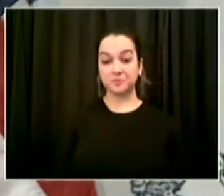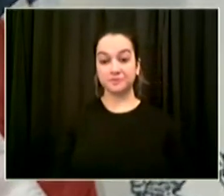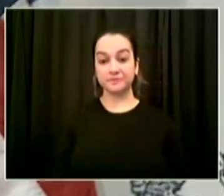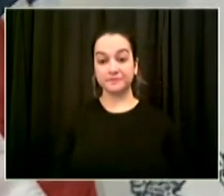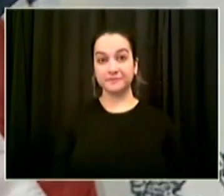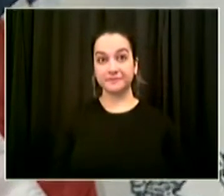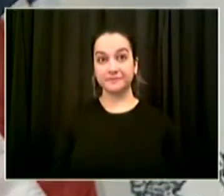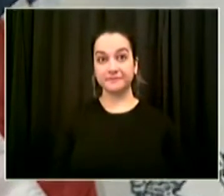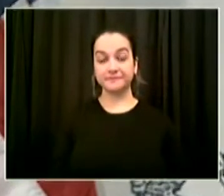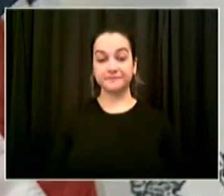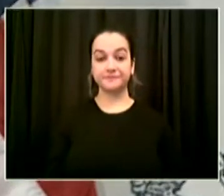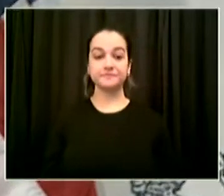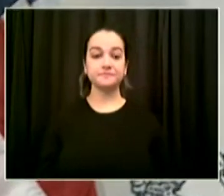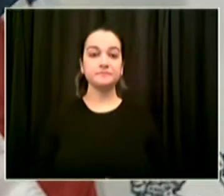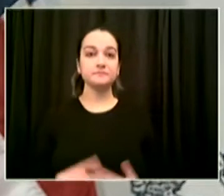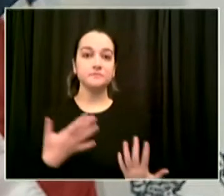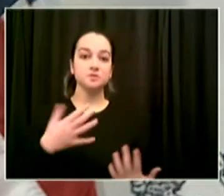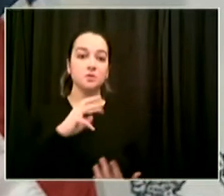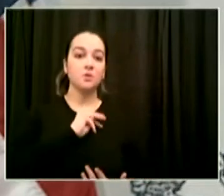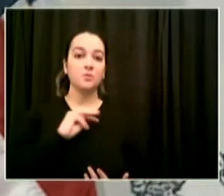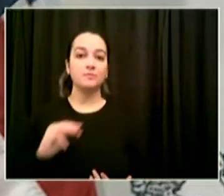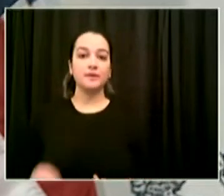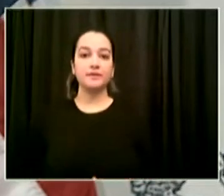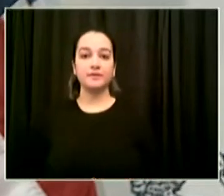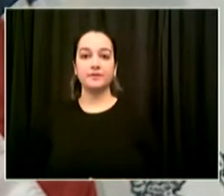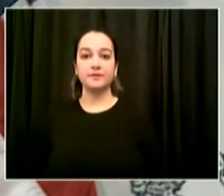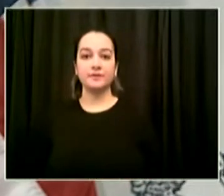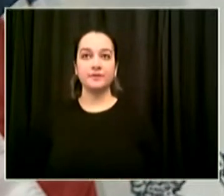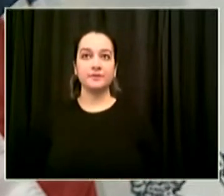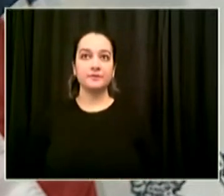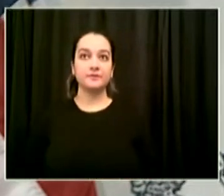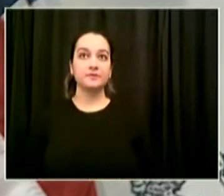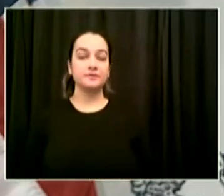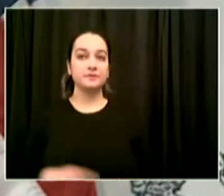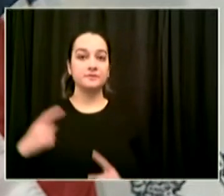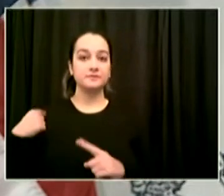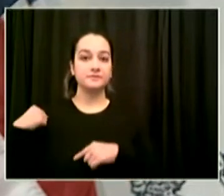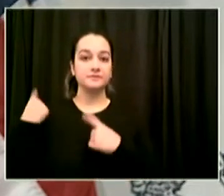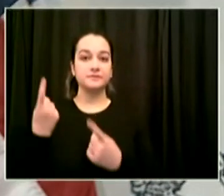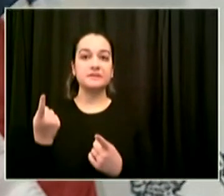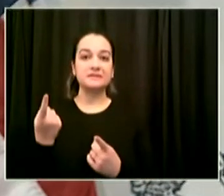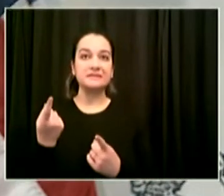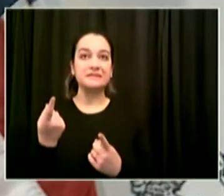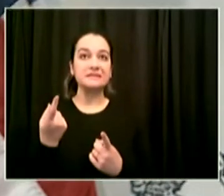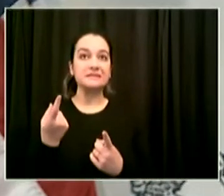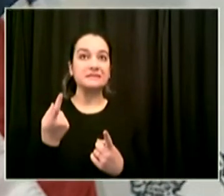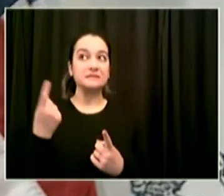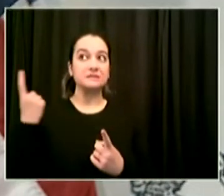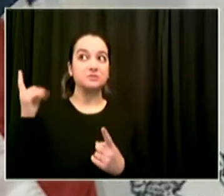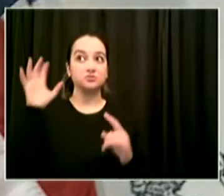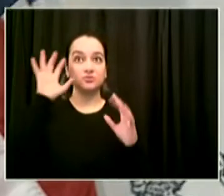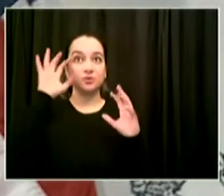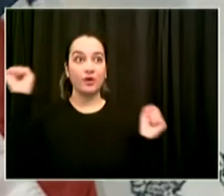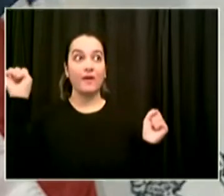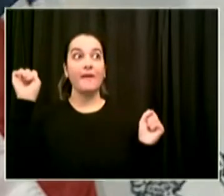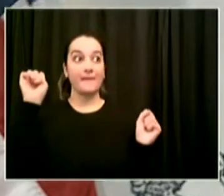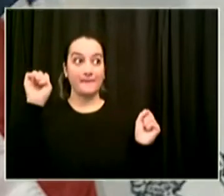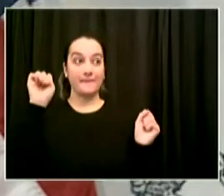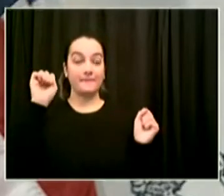since the Trump became the president, how much money, public money, spent for Trump Tower and all of